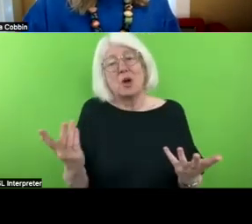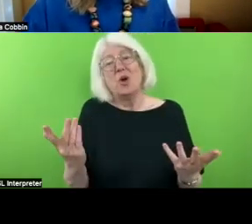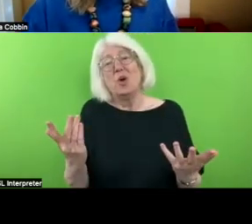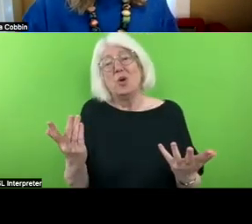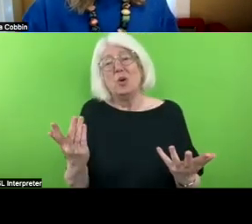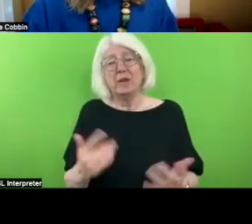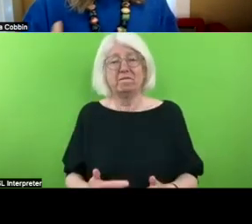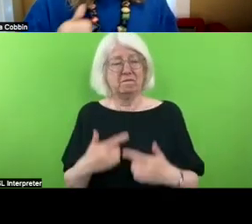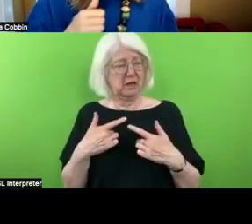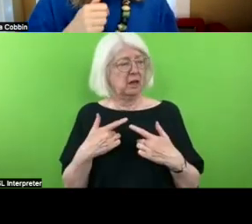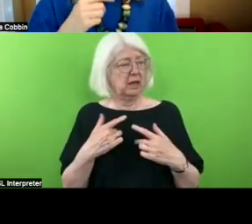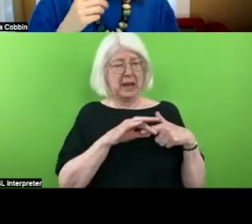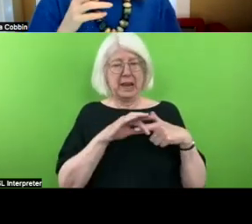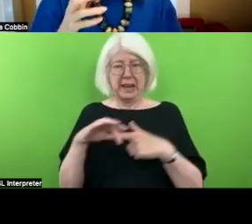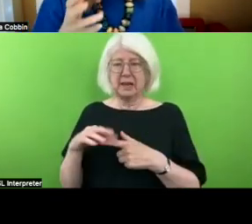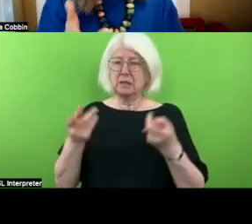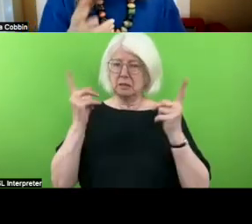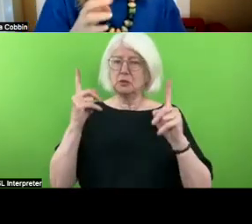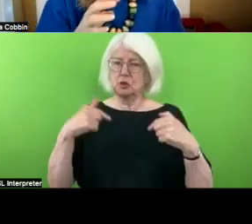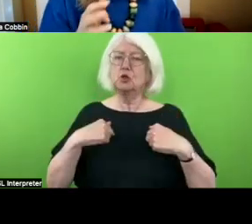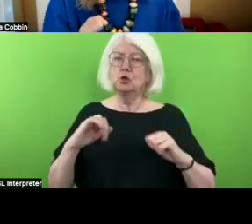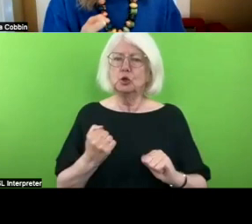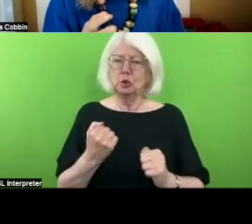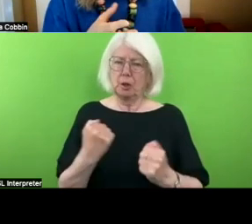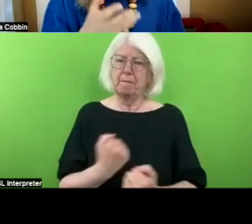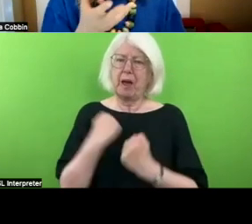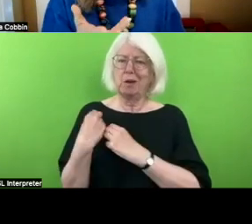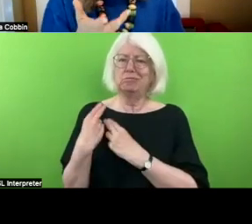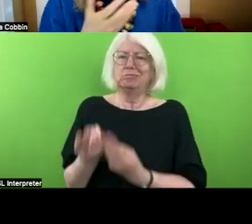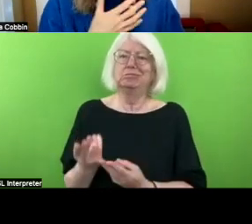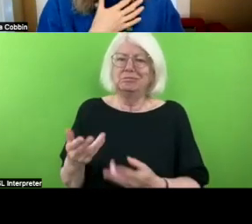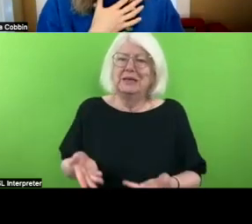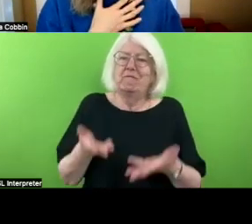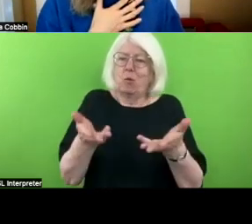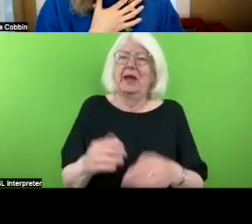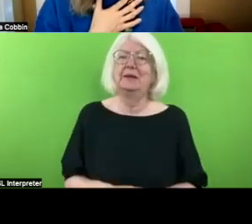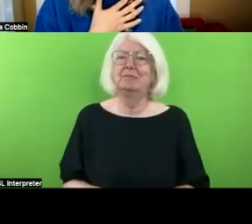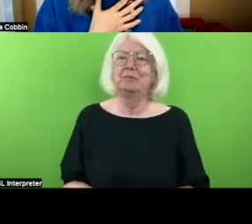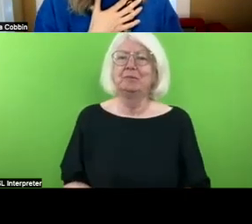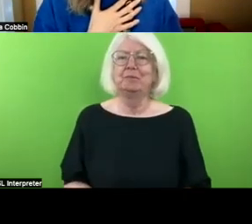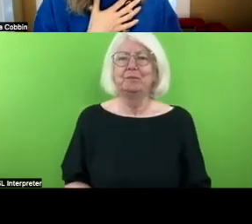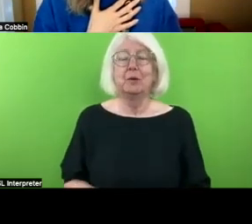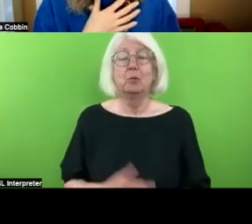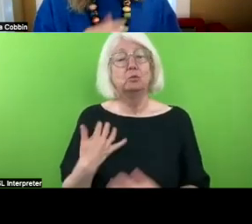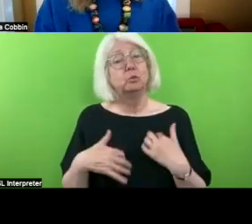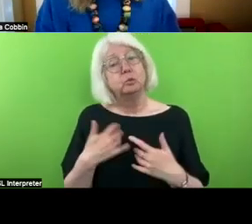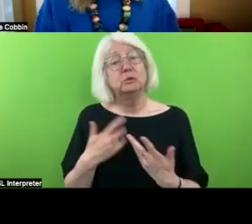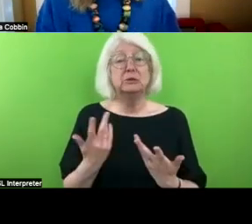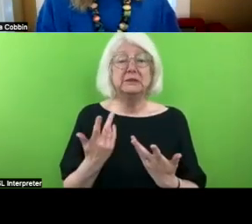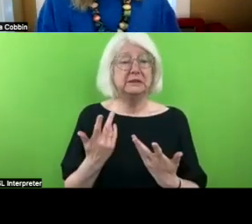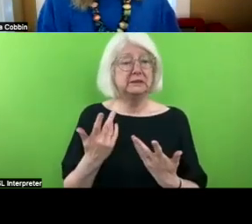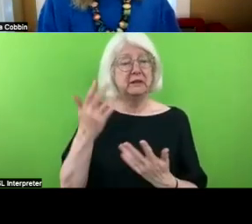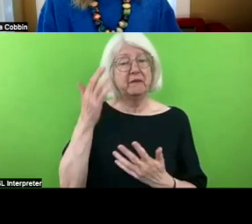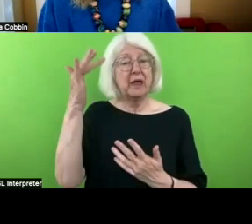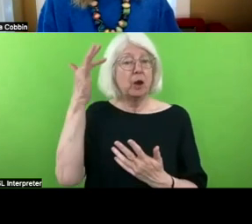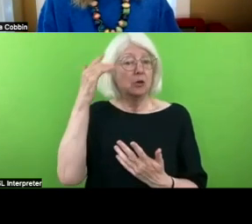power. So some really interesting theological framings, which we may want to discuss when we